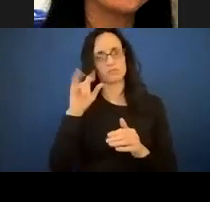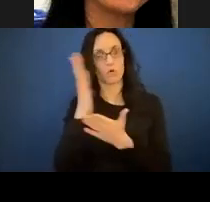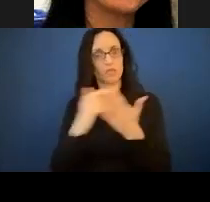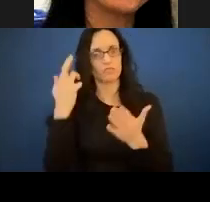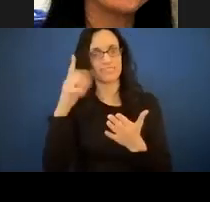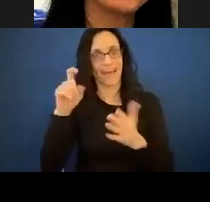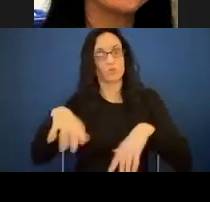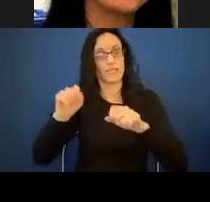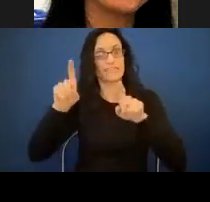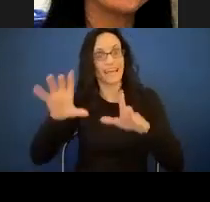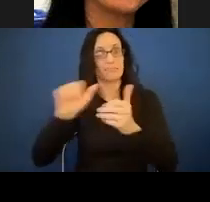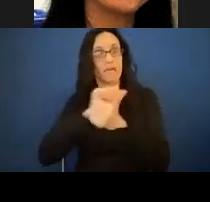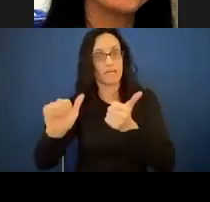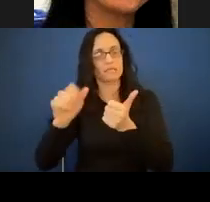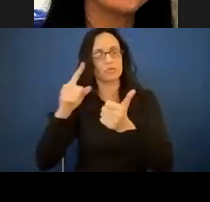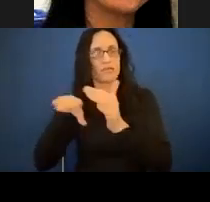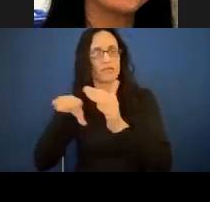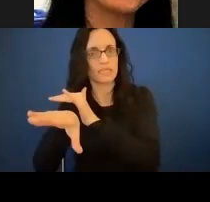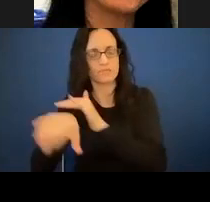I go through my daughter with her exam.